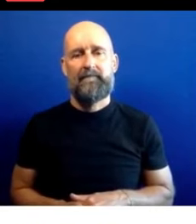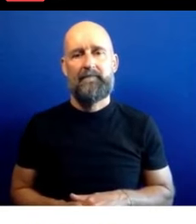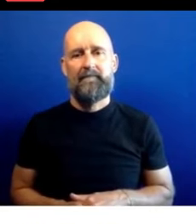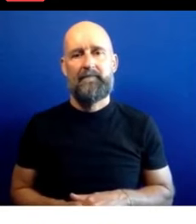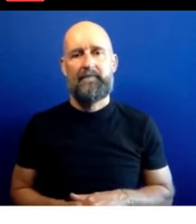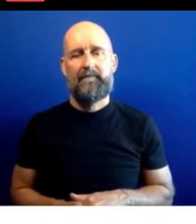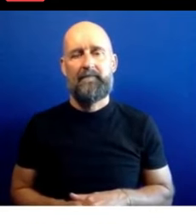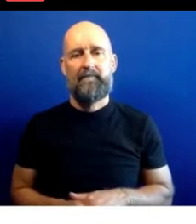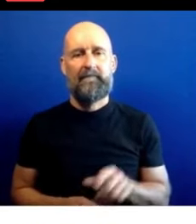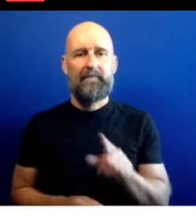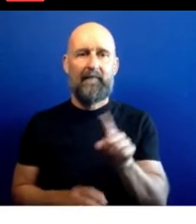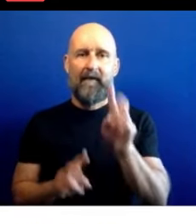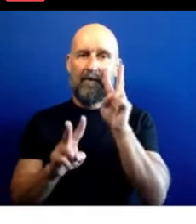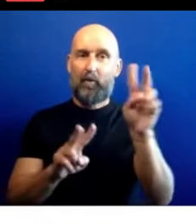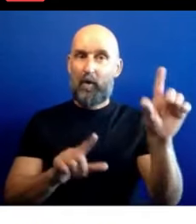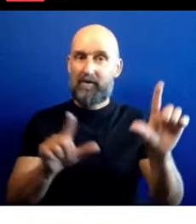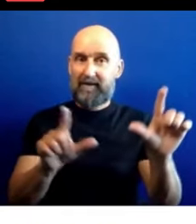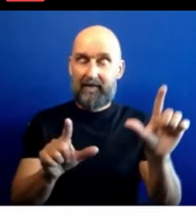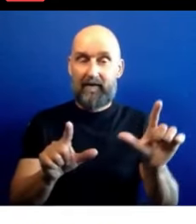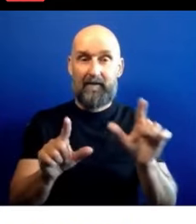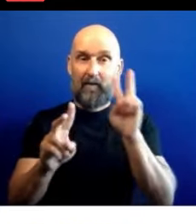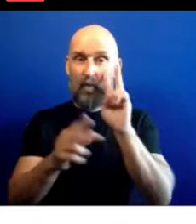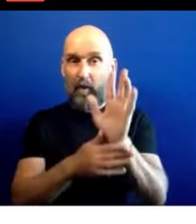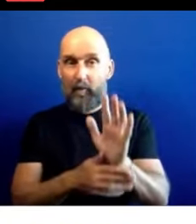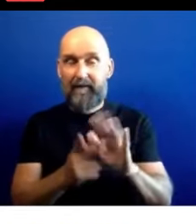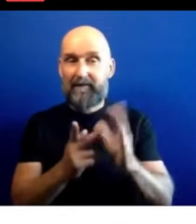If you ever watch TV or movies or listen to